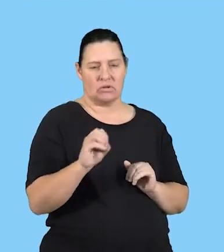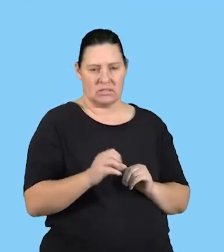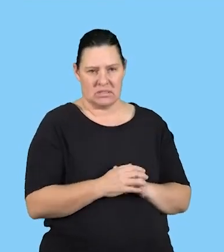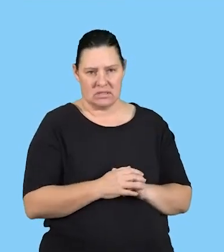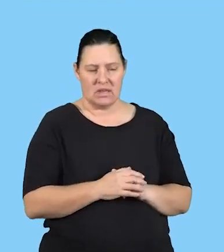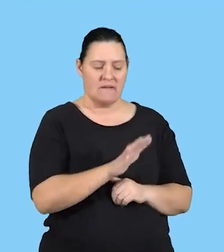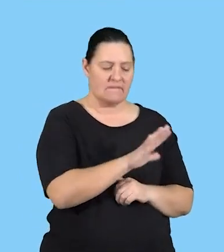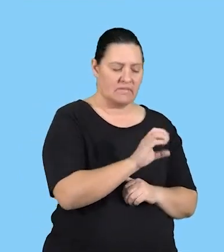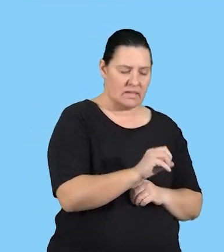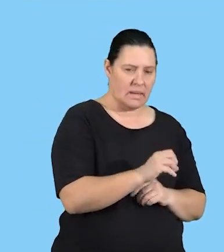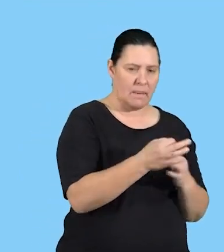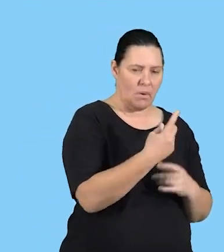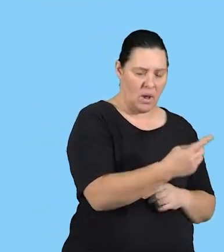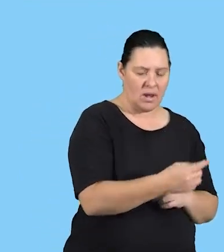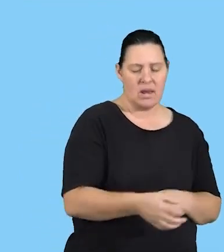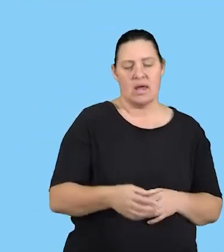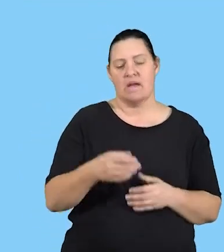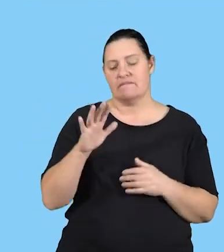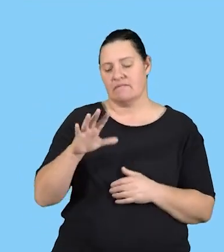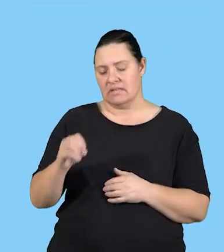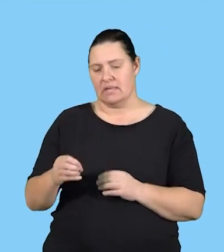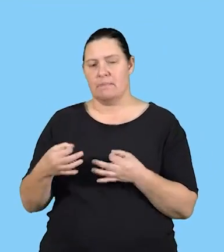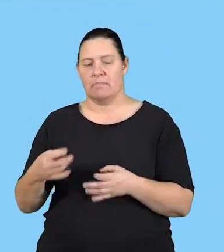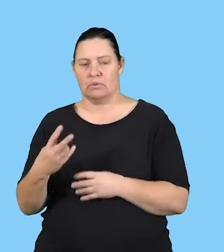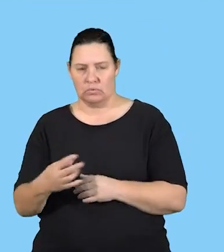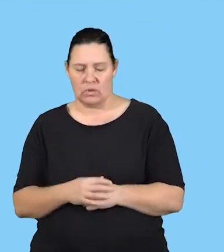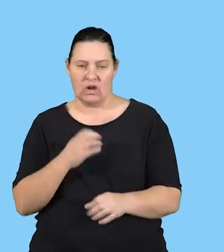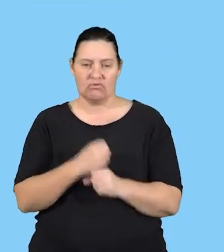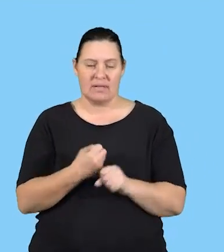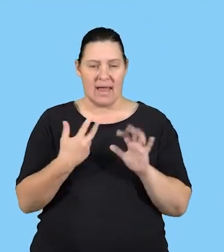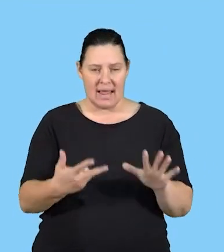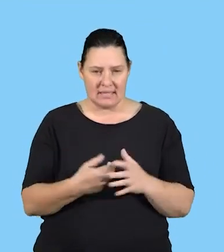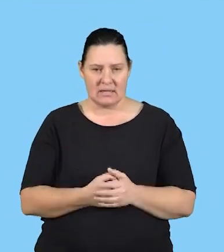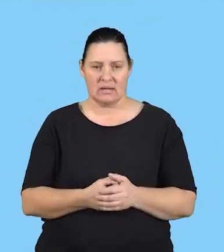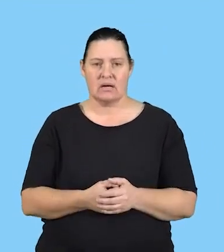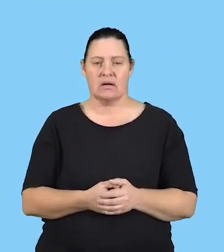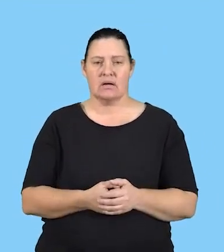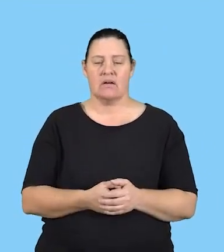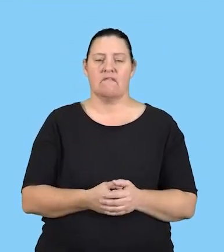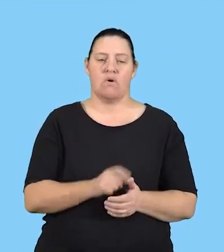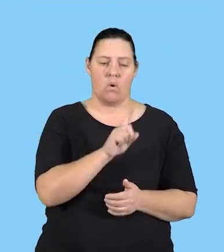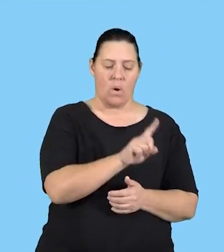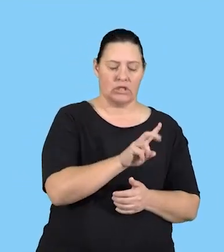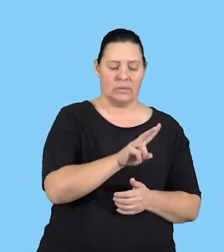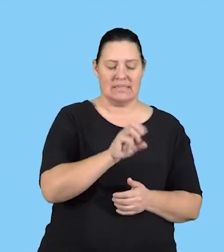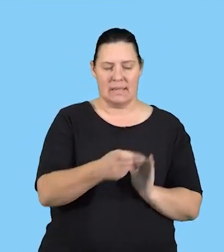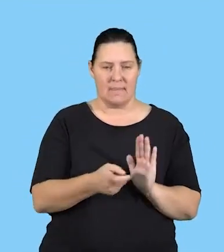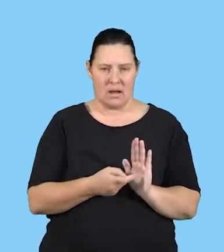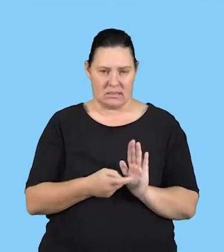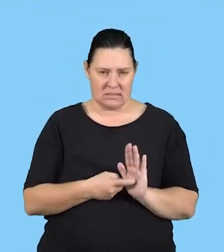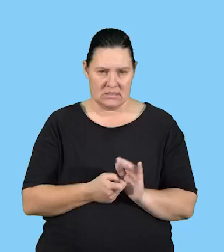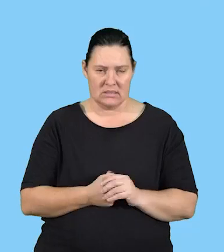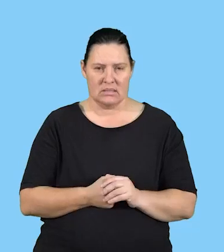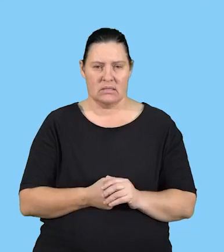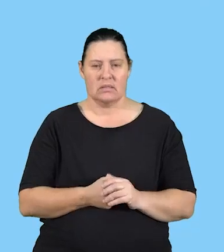and 50 paper 2, 50 marks. The grade 8s are going to write for 120 marks,